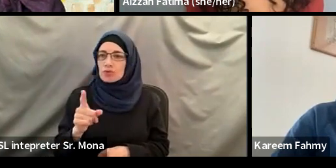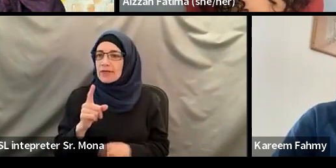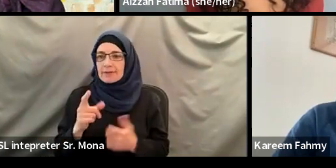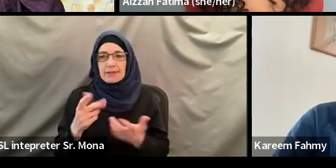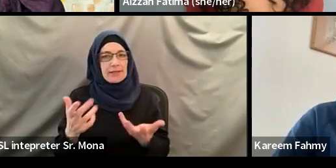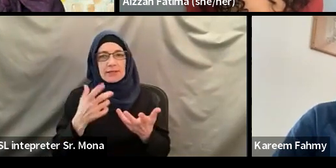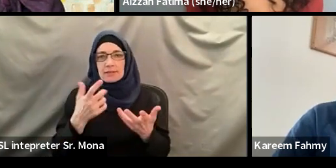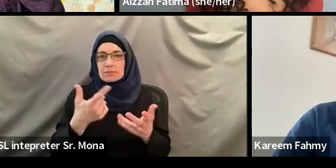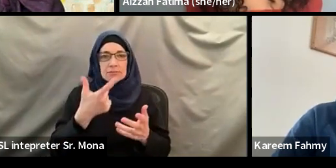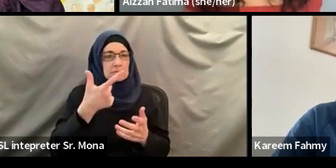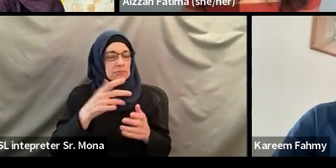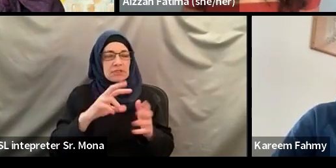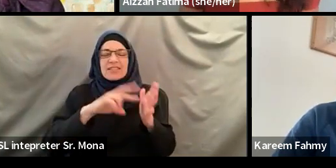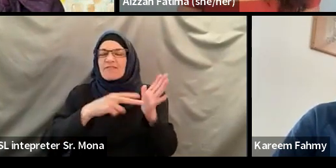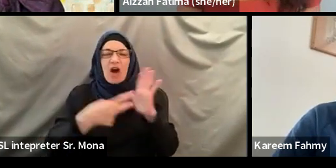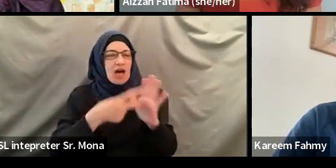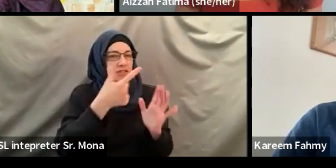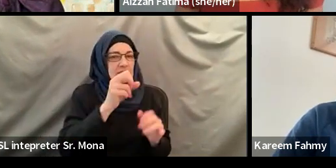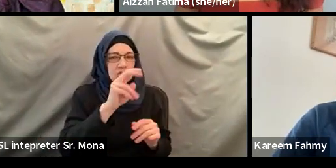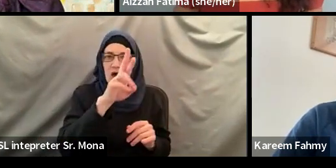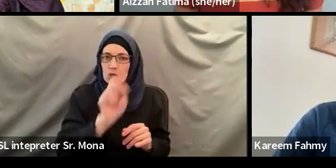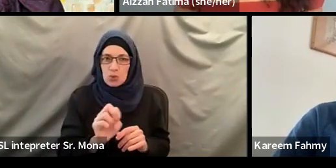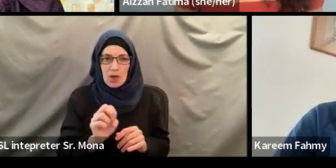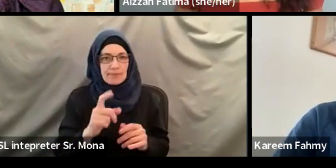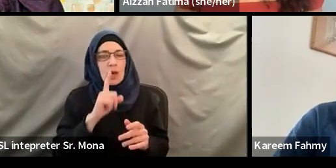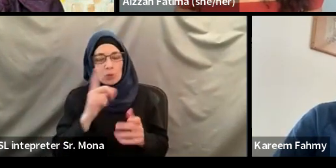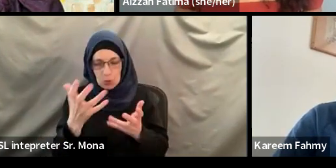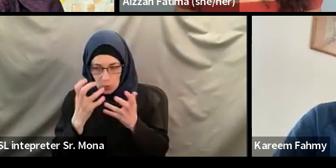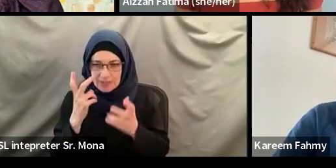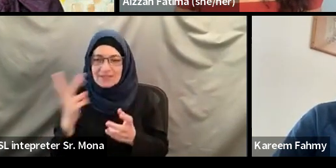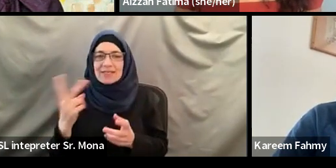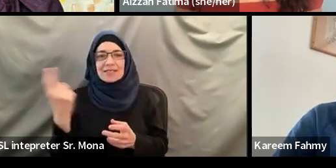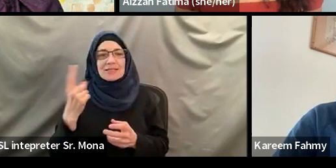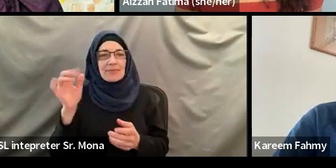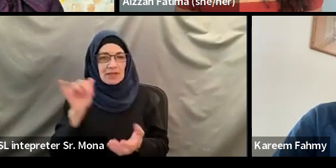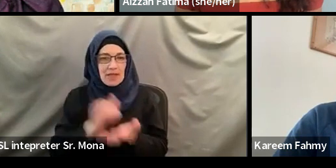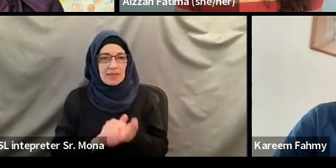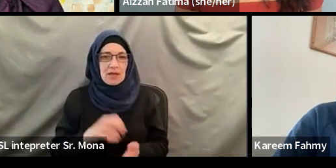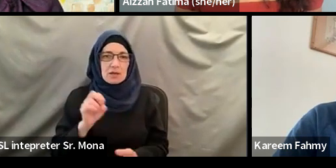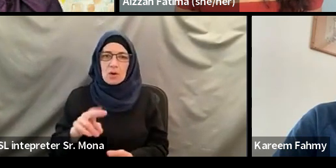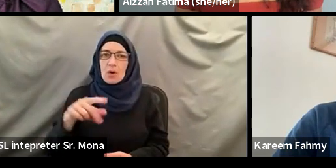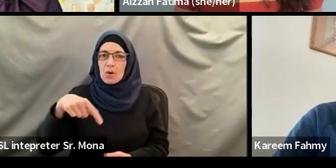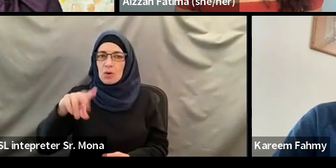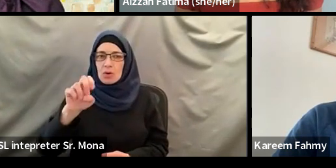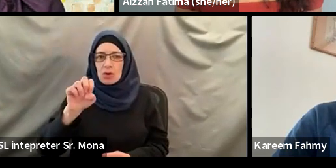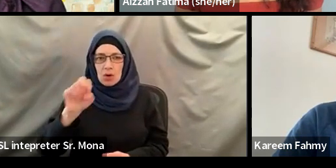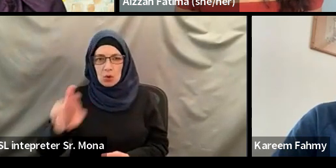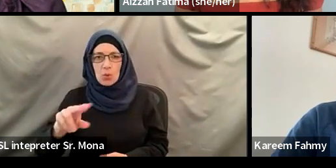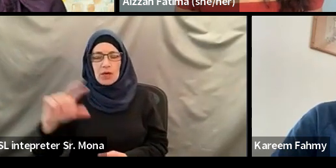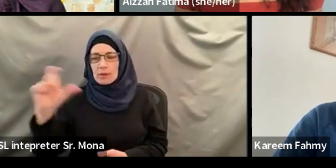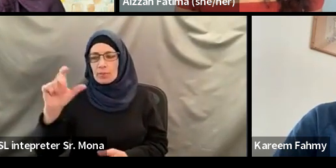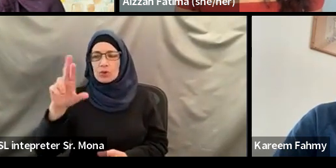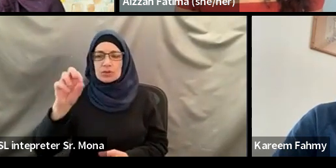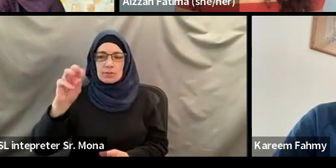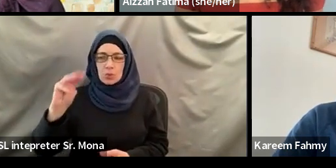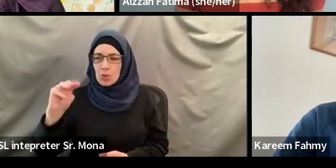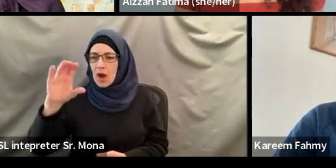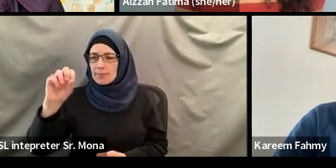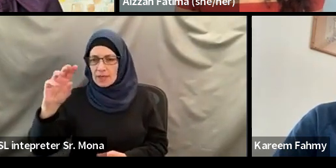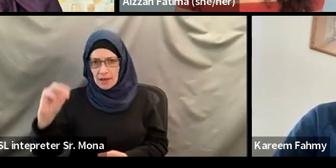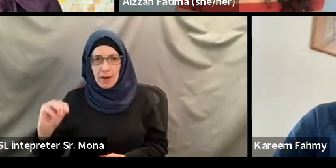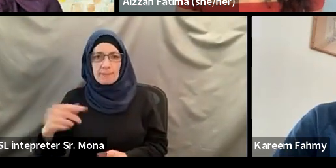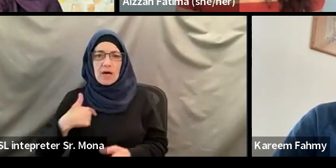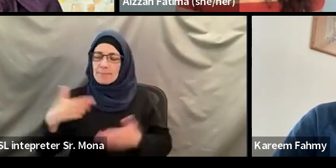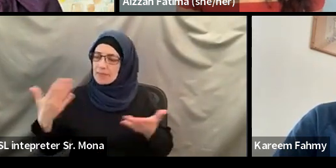genre defying. And I would love to see something like that, or like a queer Muslim rom-com. Like I'm here for it. I would love to see some